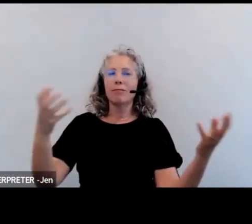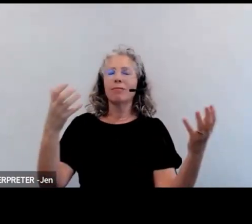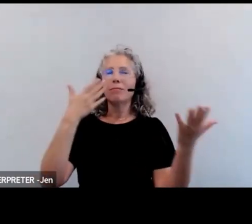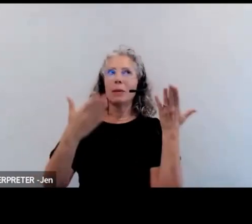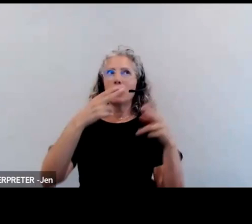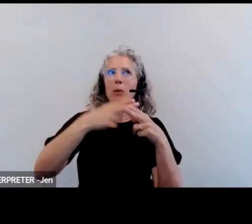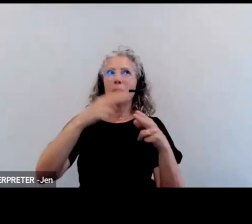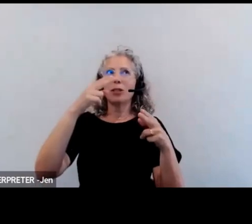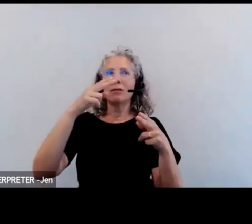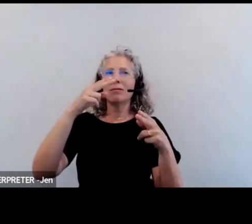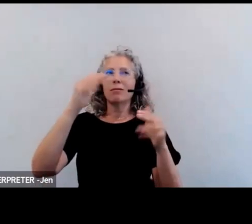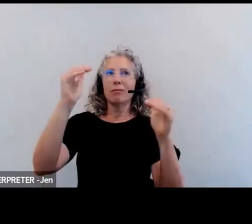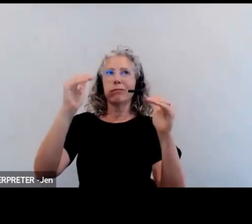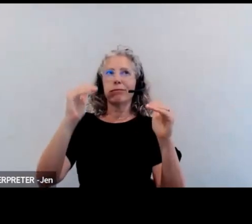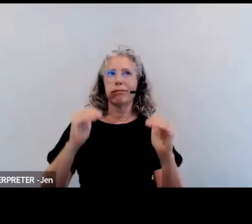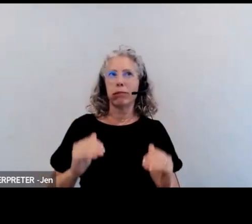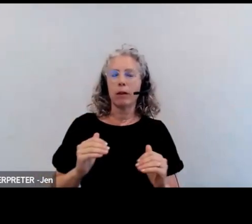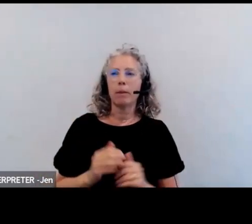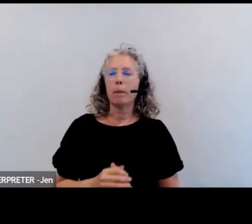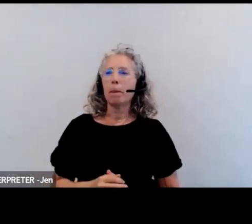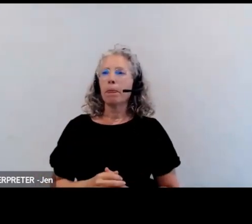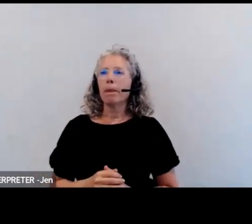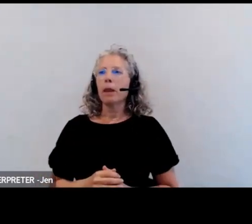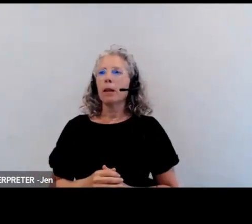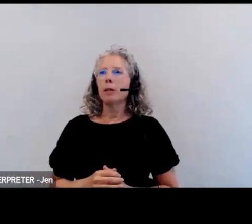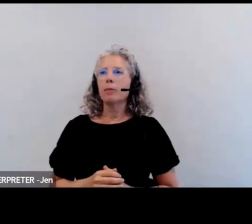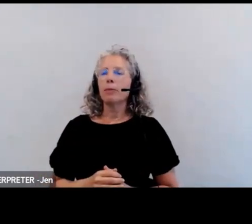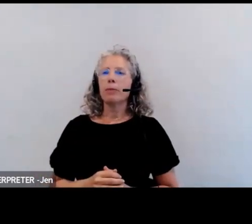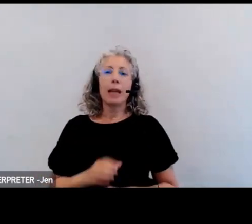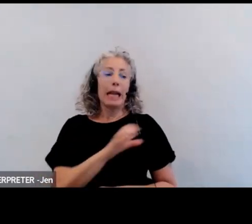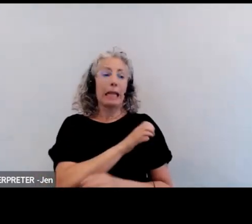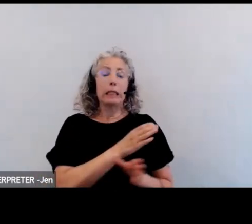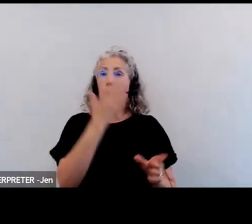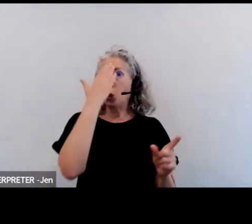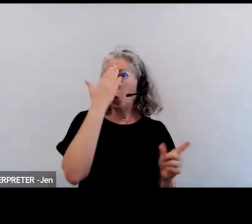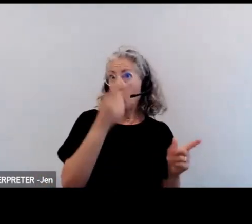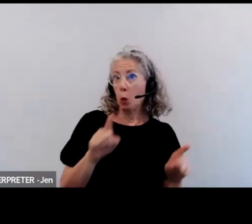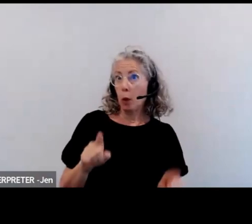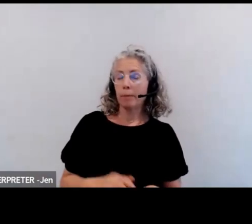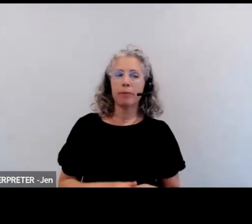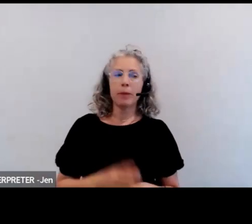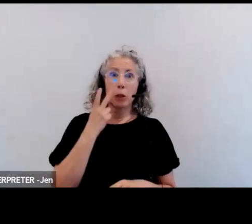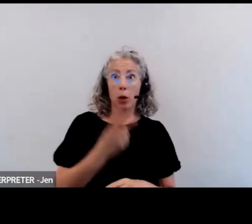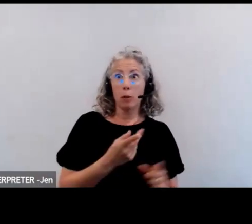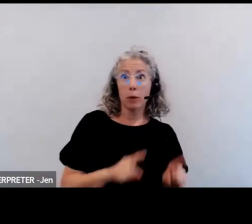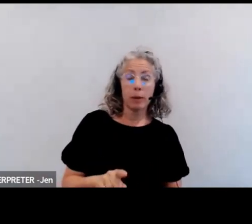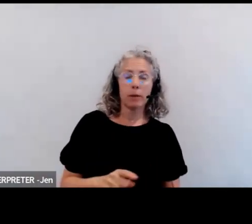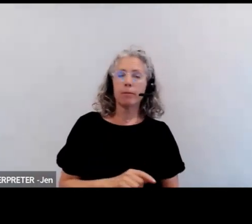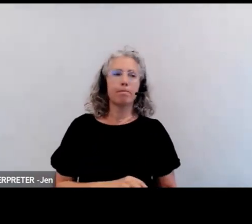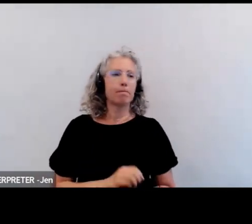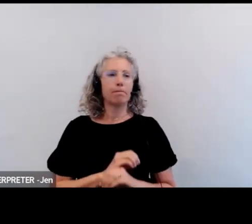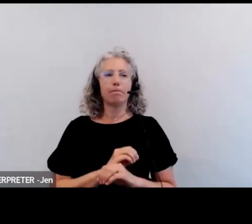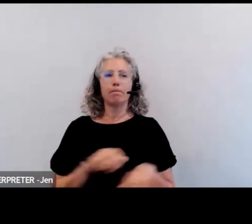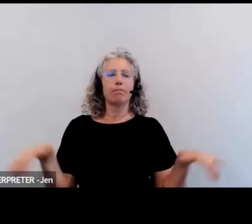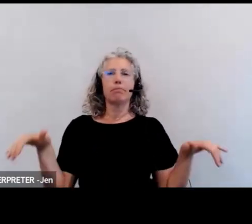But they had this great reputation. Clinicians knew what was happening. They saw what was happening, and no one did anything about it. And